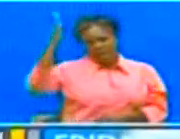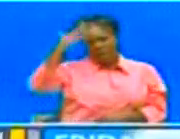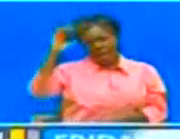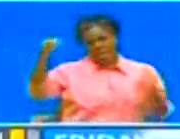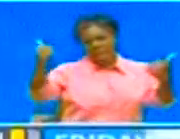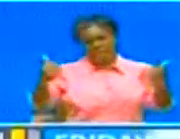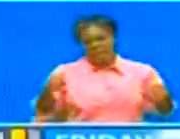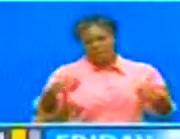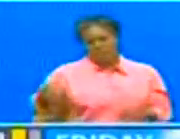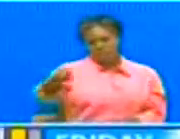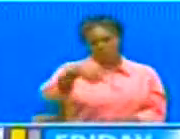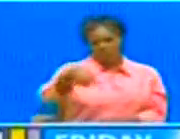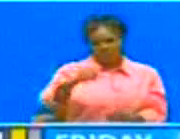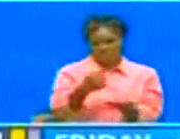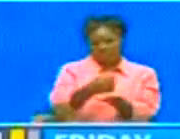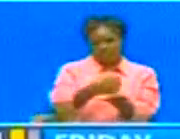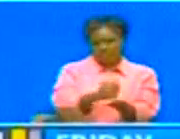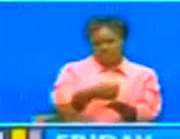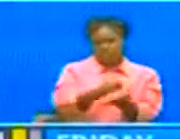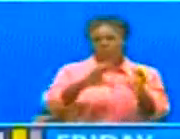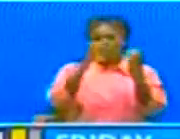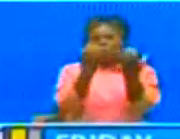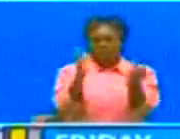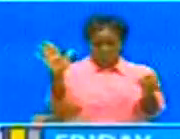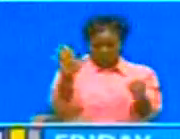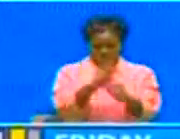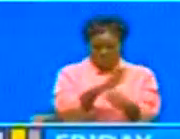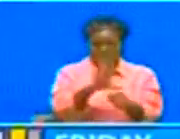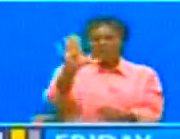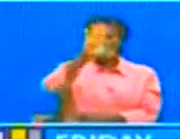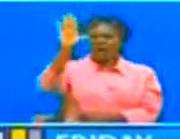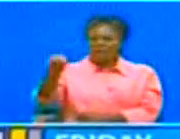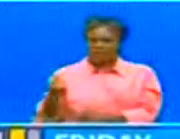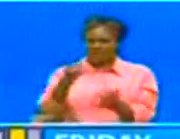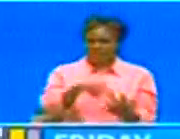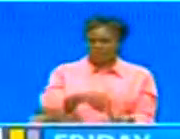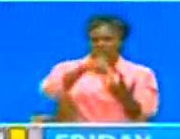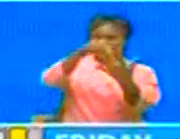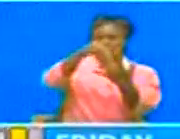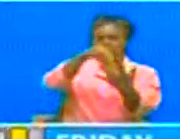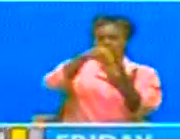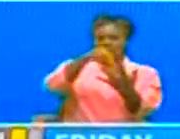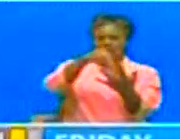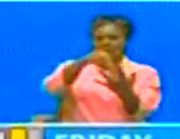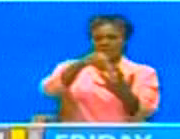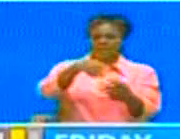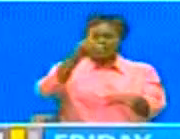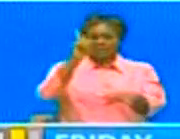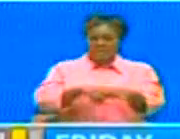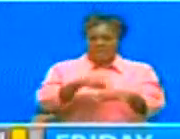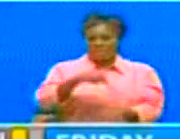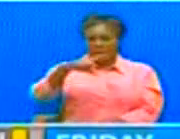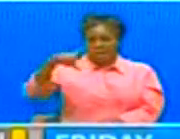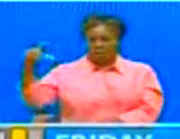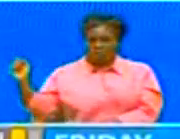were being audited around the world, mm-hmm. Africa especially, mm-hmm. and when I went to